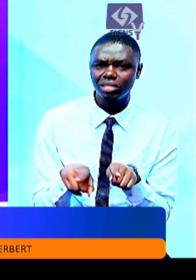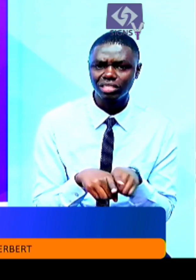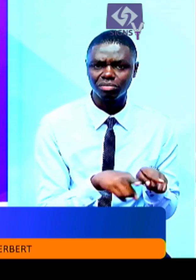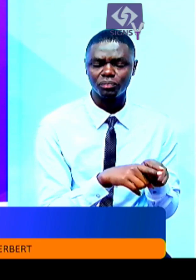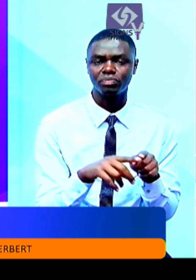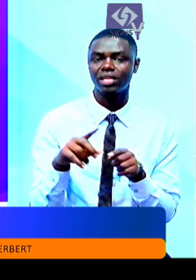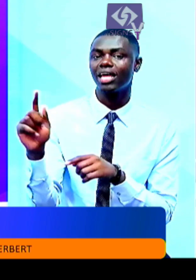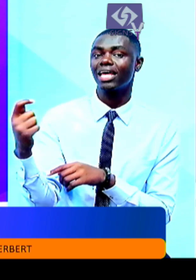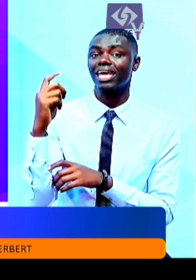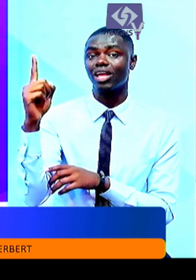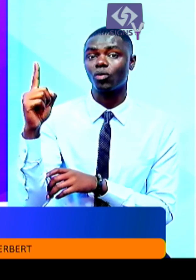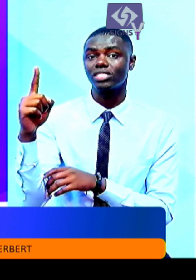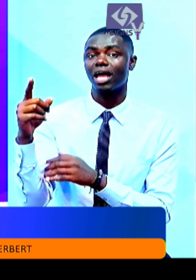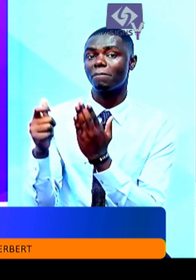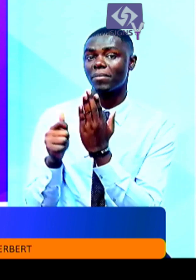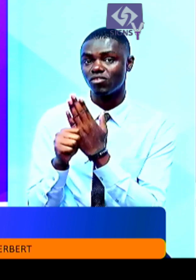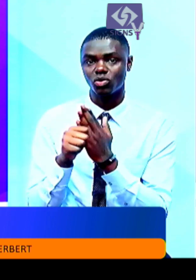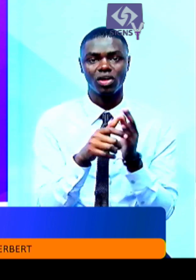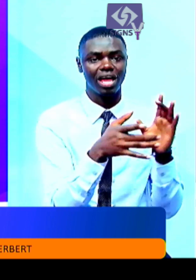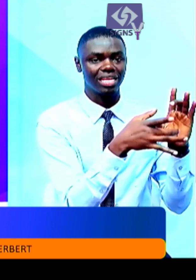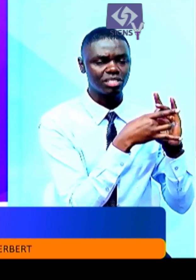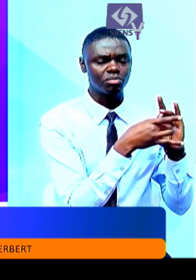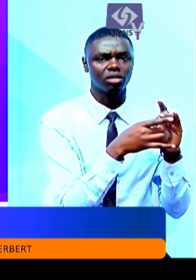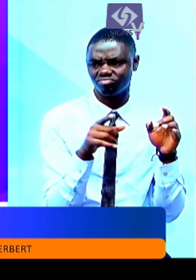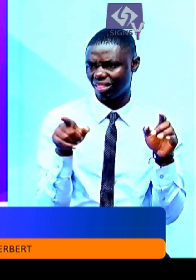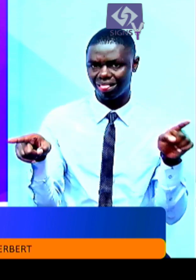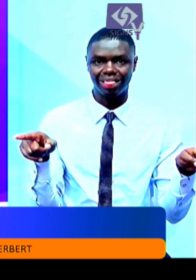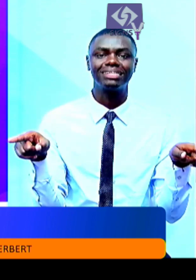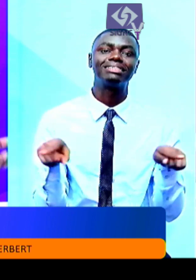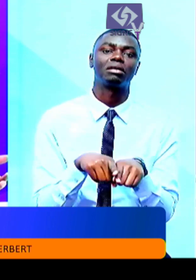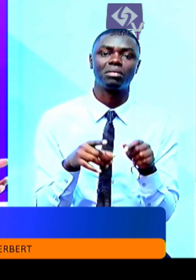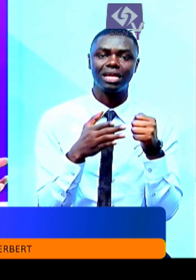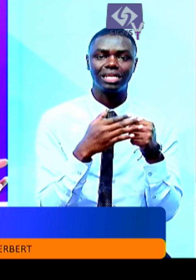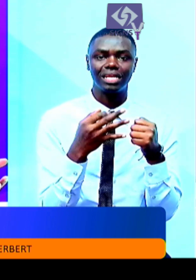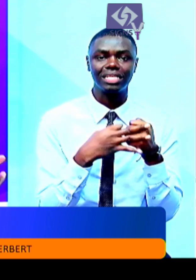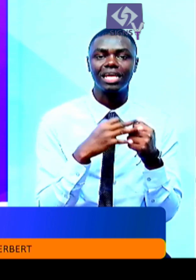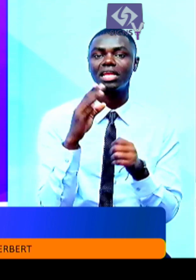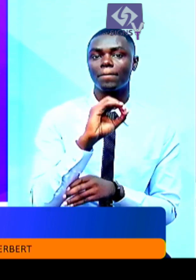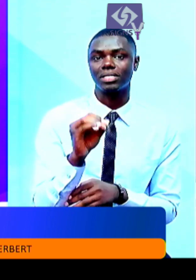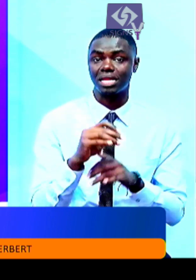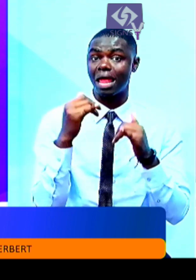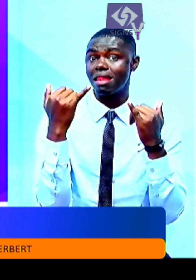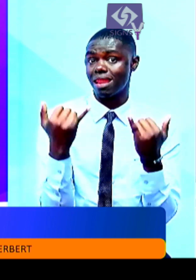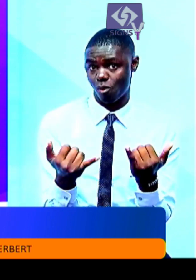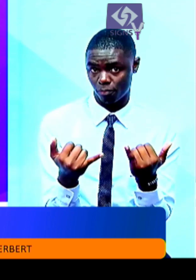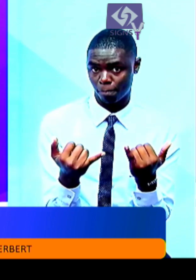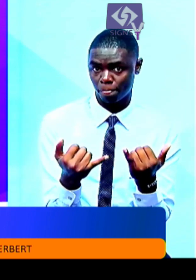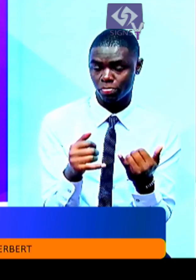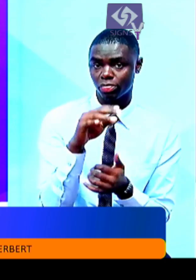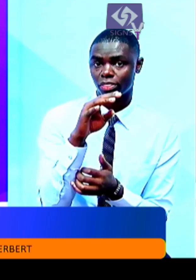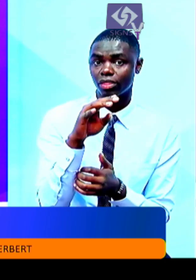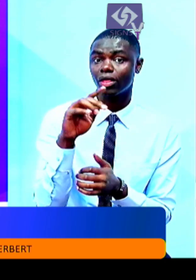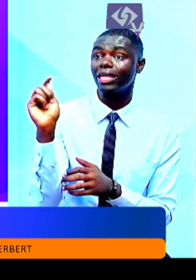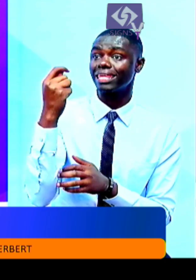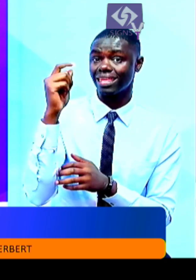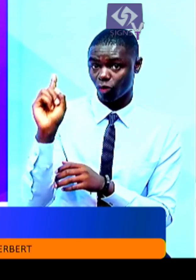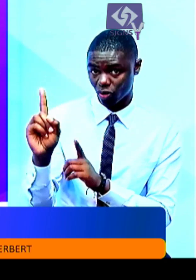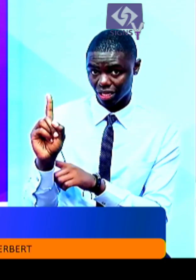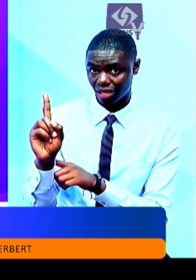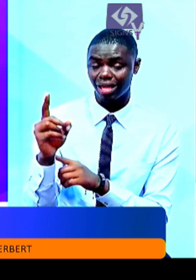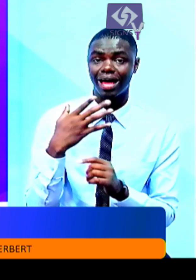Kenya Kwanza manifesto and Azimio was 98% similar. Yeah. It has come to pass now, even by the fact that Kenya Kwanza